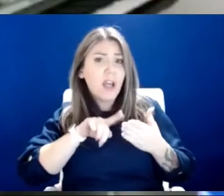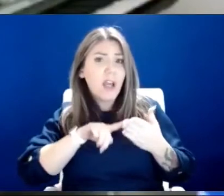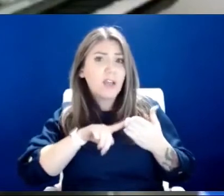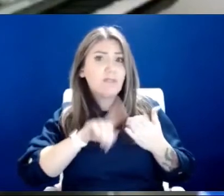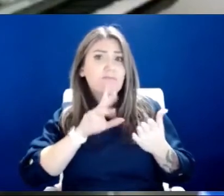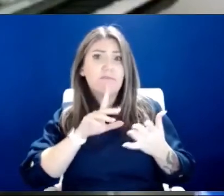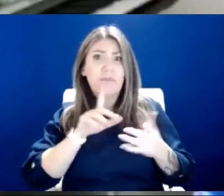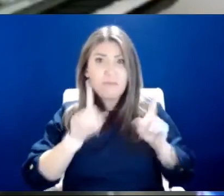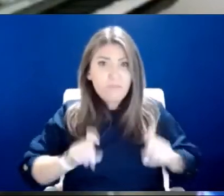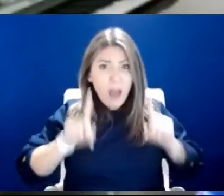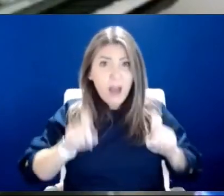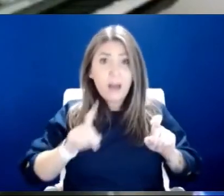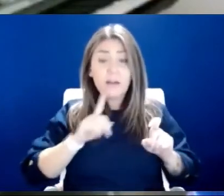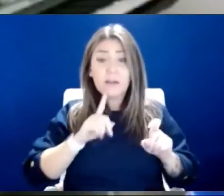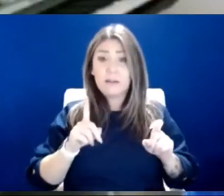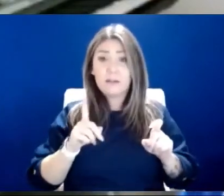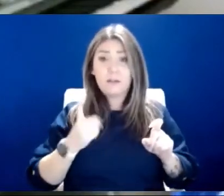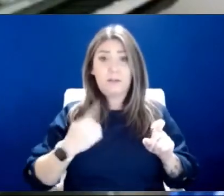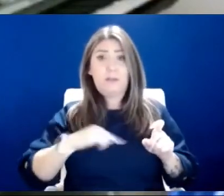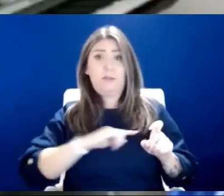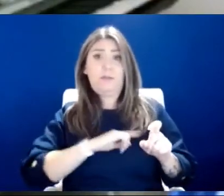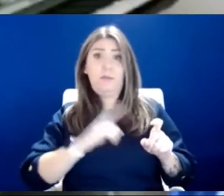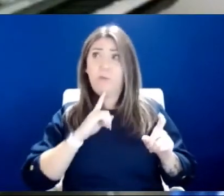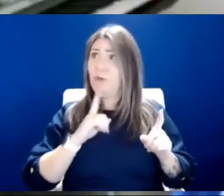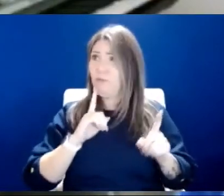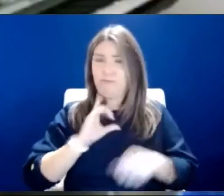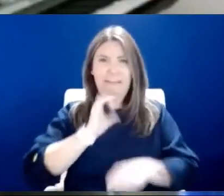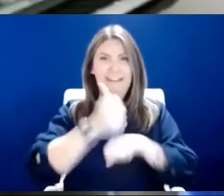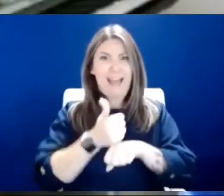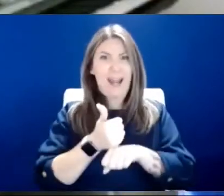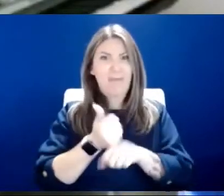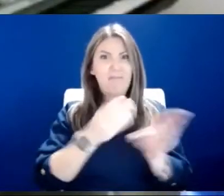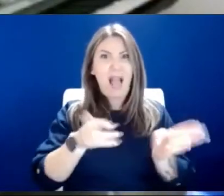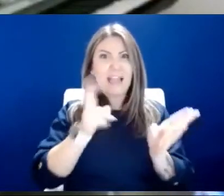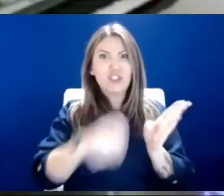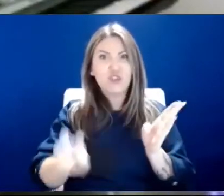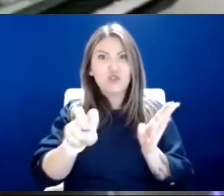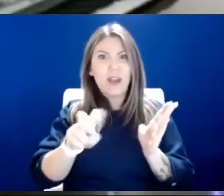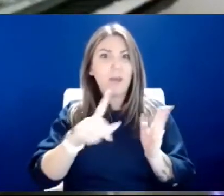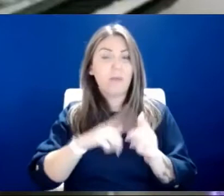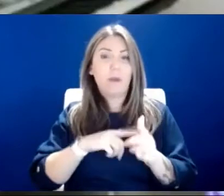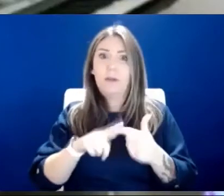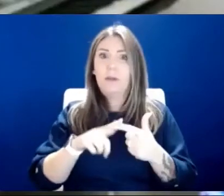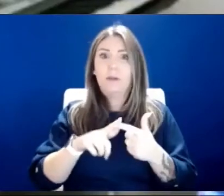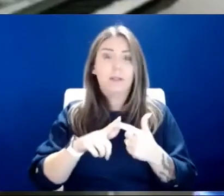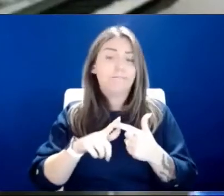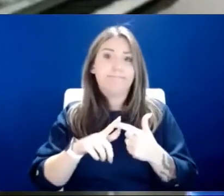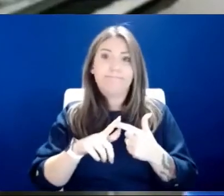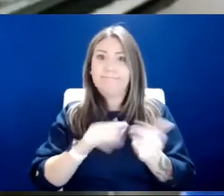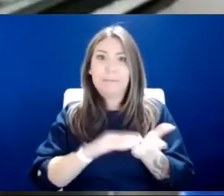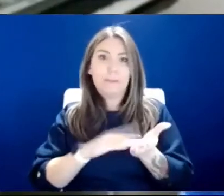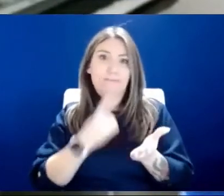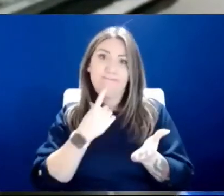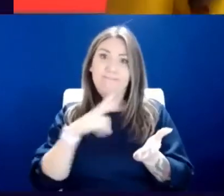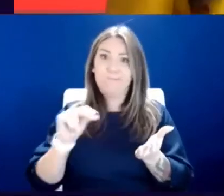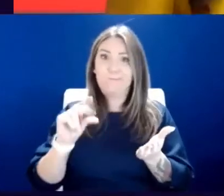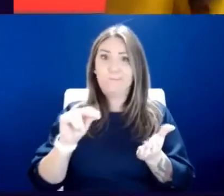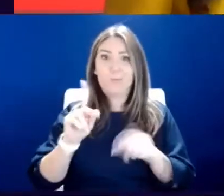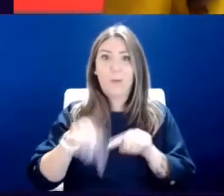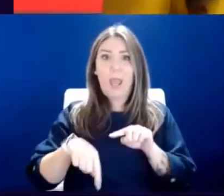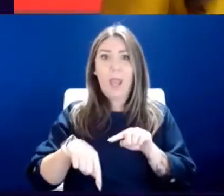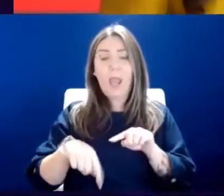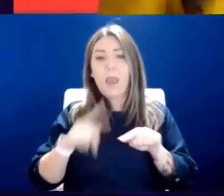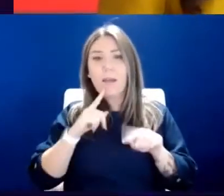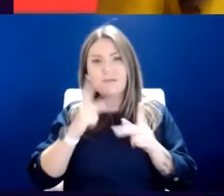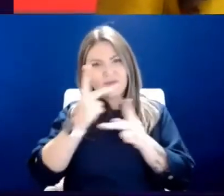already set up to go on a trip and everything like that, and nope, can't do it, you know. So that's when I figured